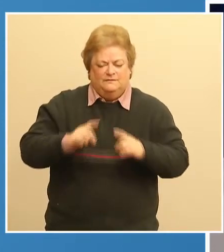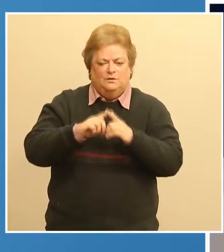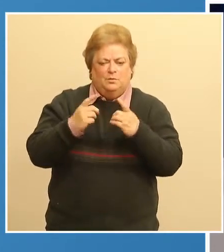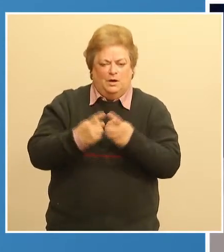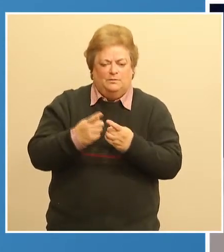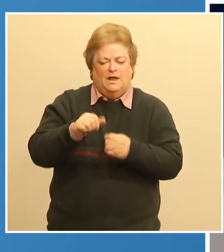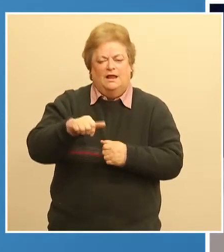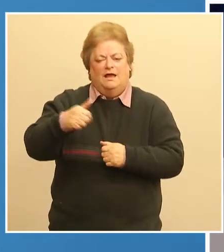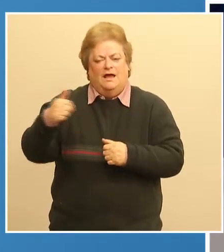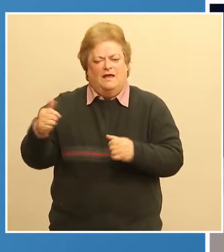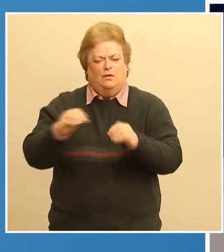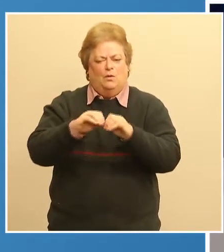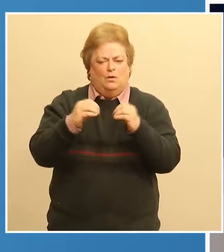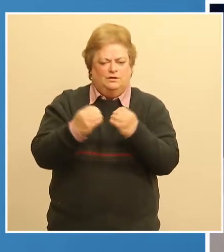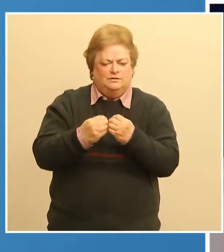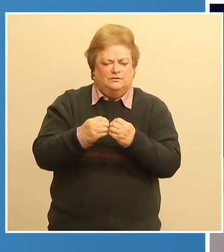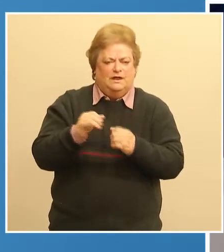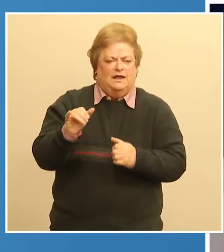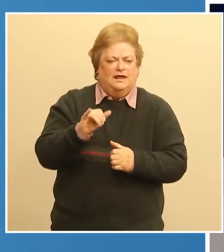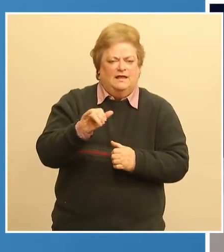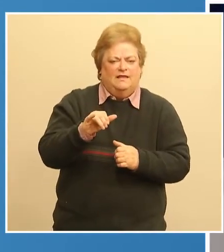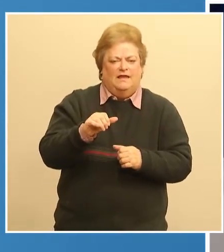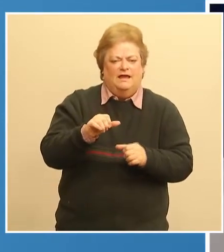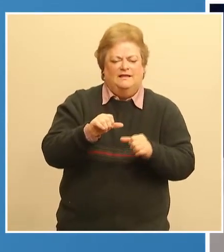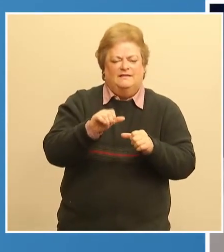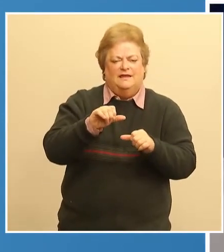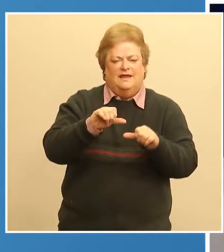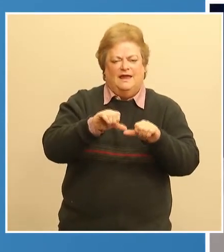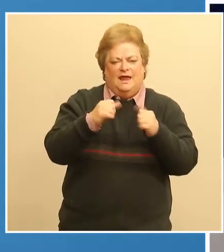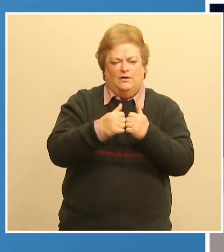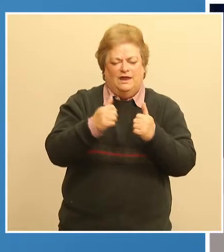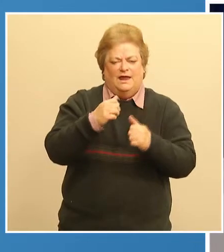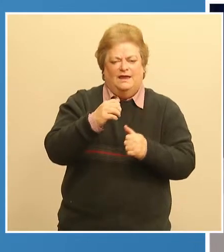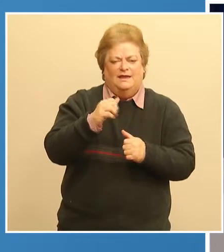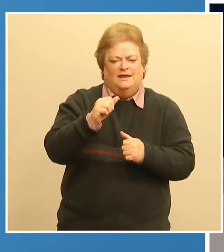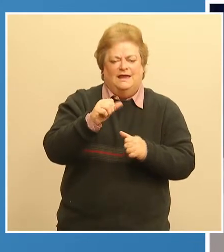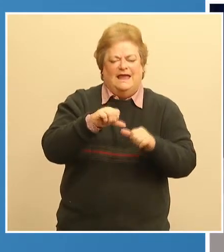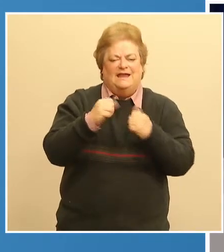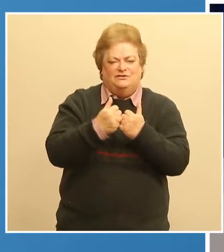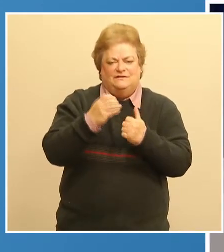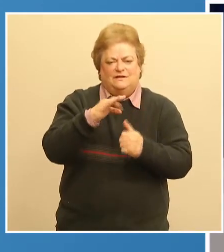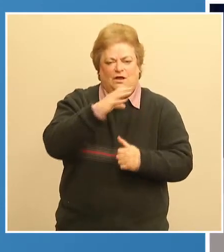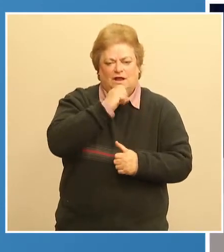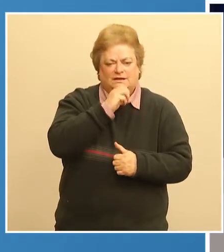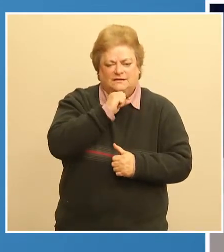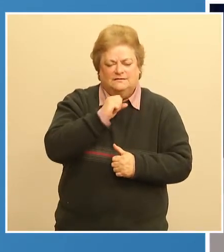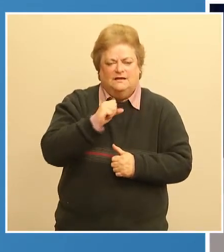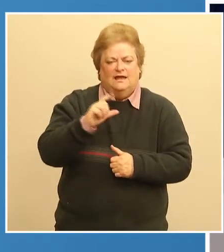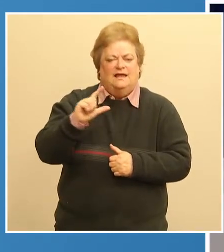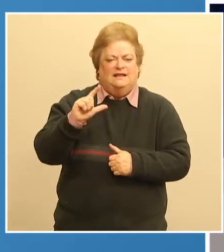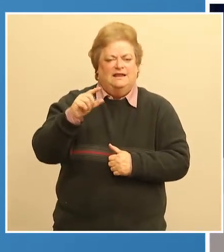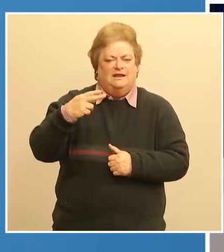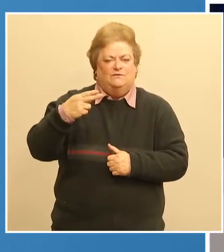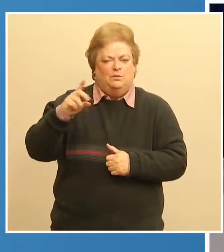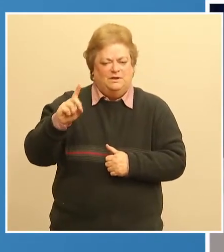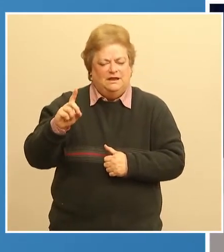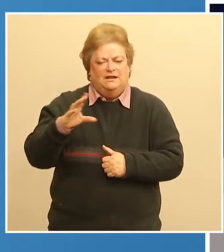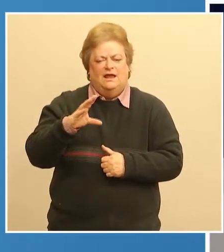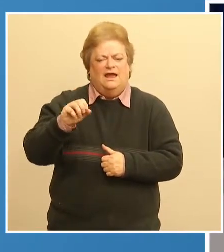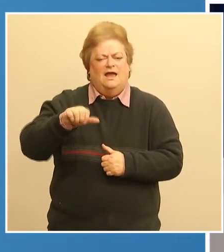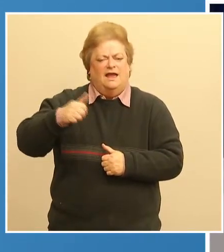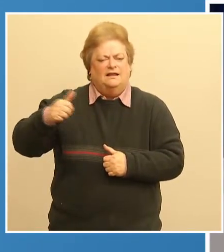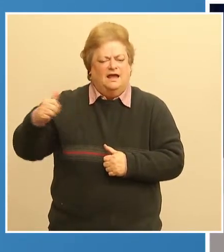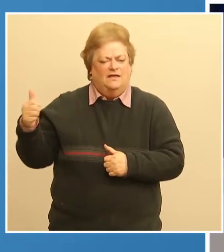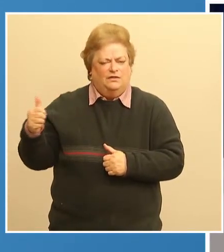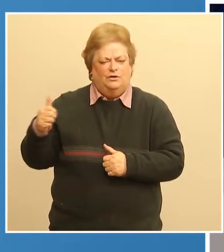local organizations like the Area Agency on Aging, the League of Human Dignity, and countless other